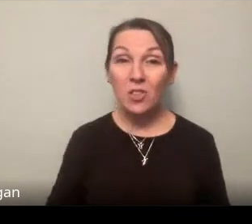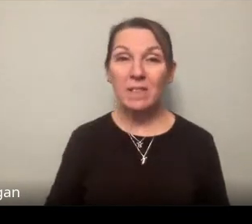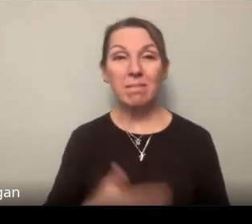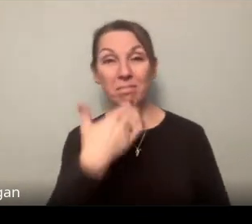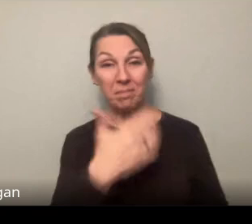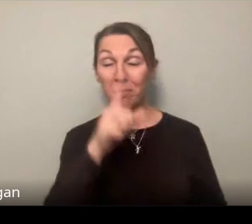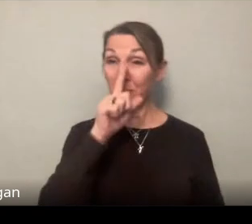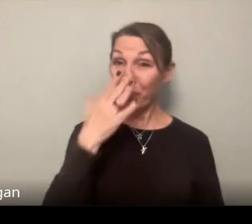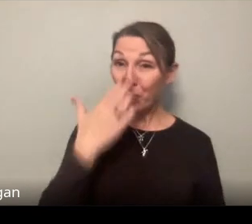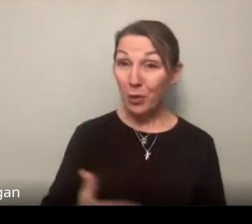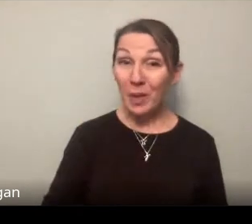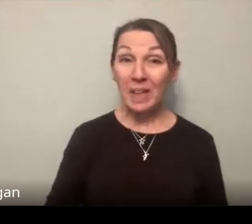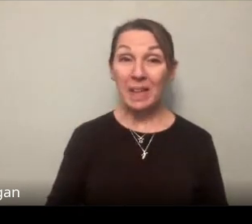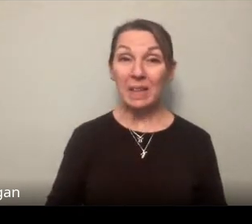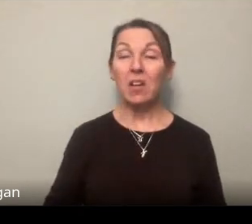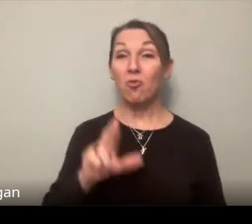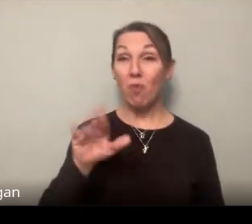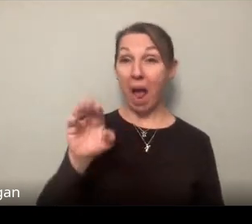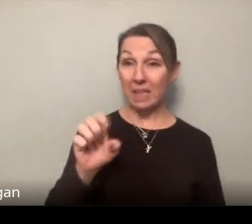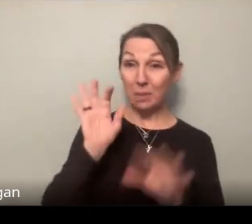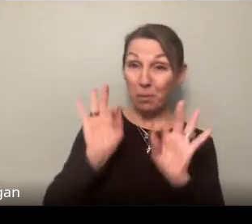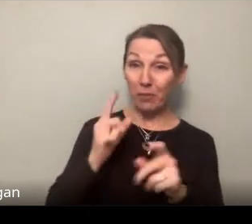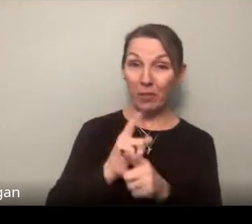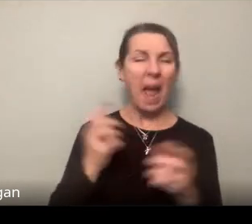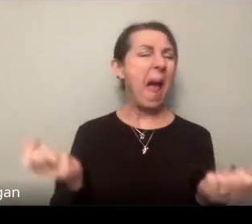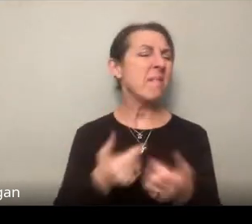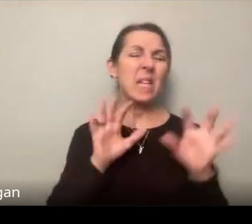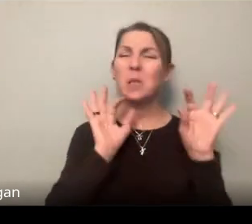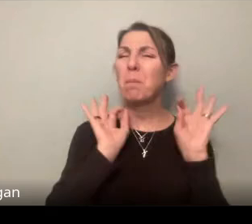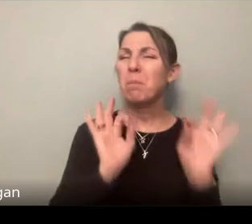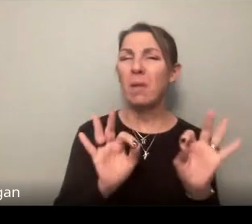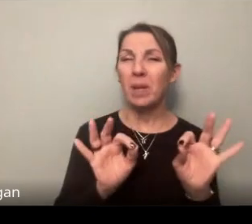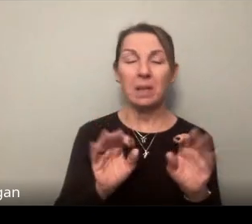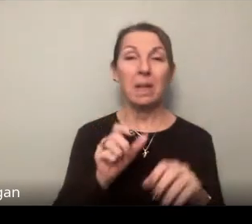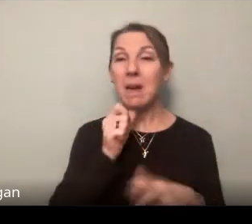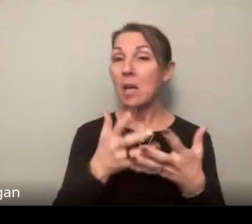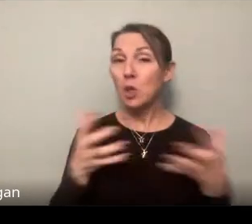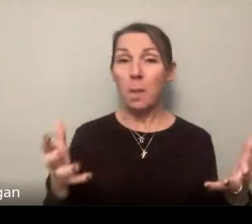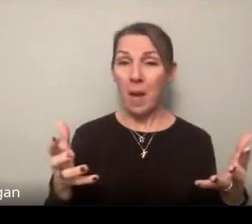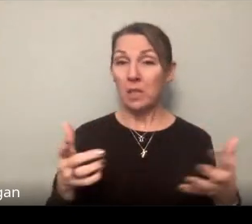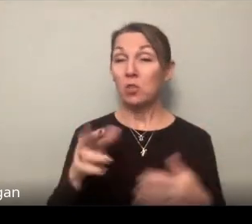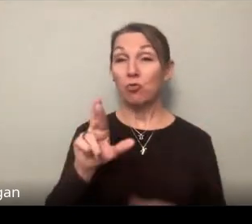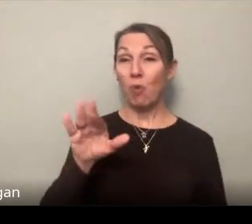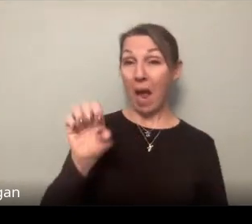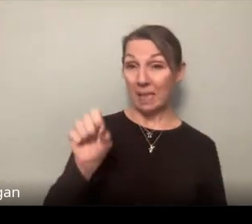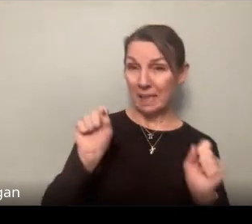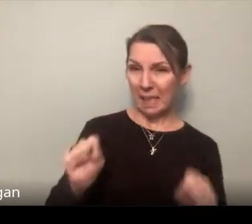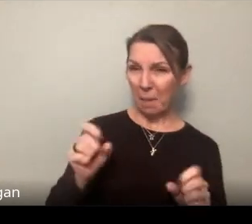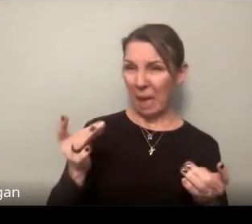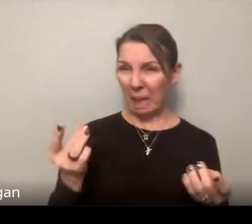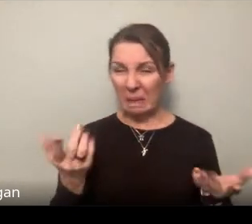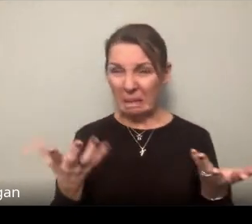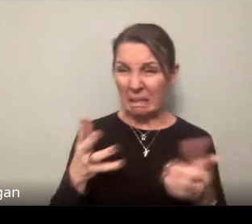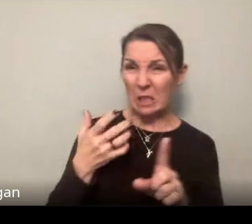you. No, it's really good. The rice is perfect, right? Everything's perfect. I'm not trying to toot my own horn because you know rice can be tricky. Like No,